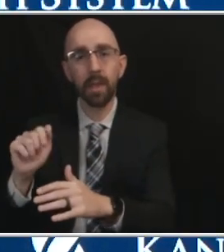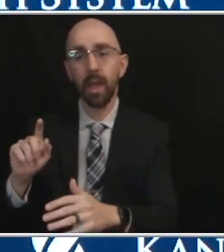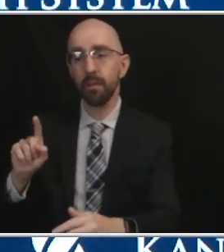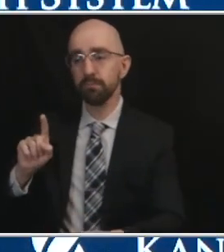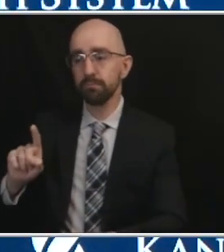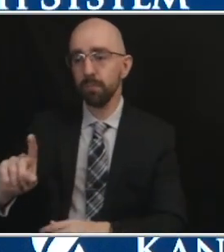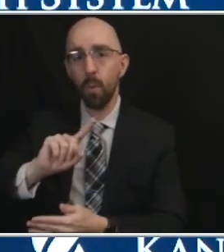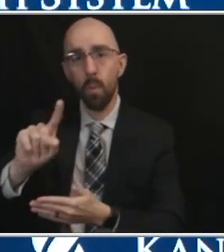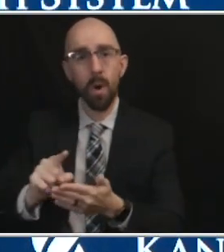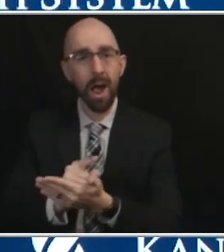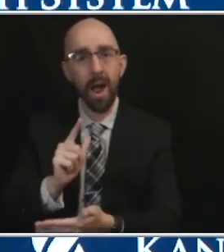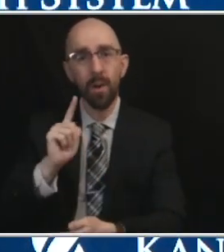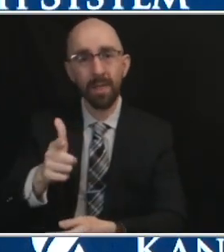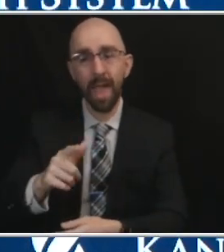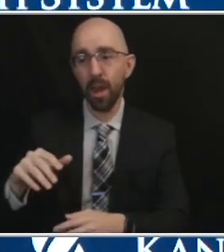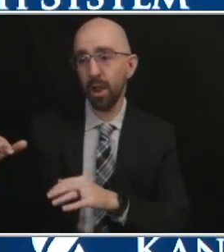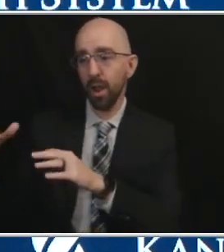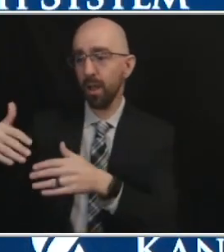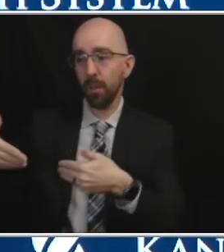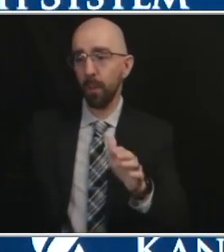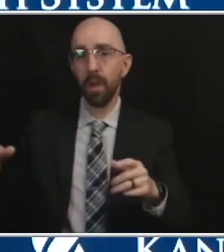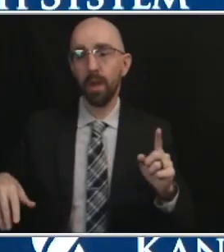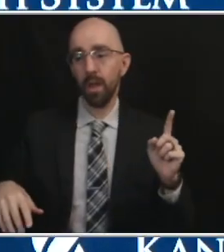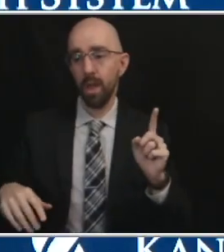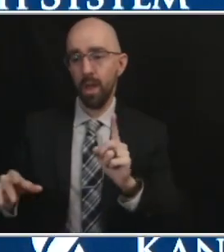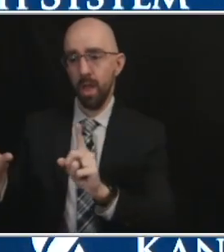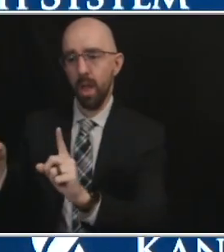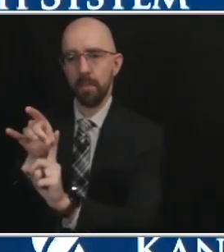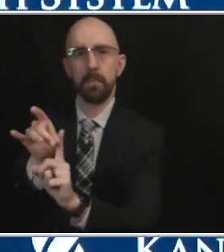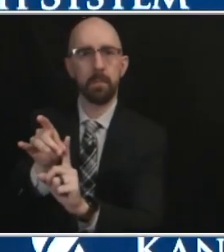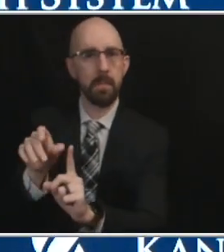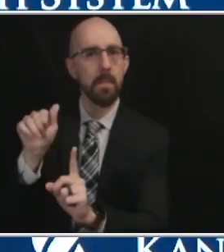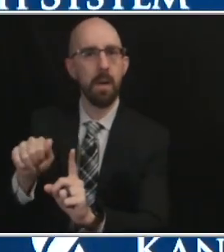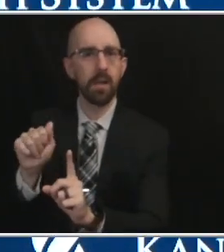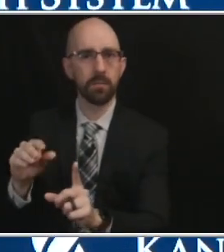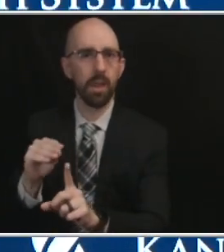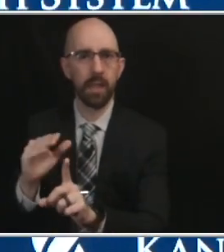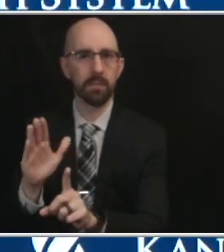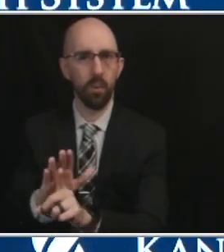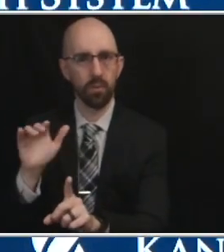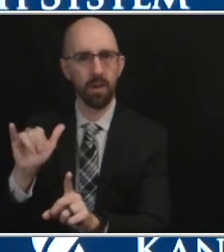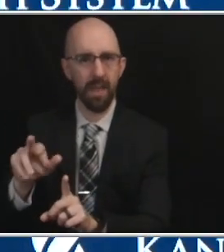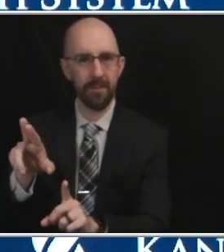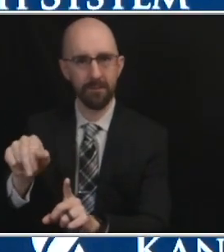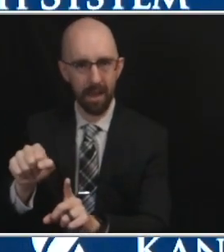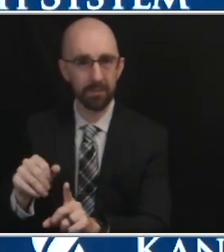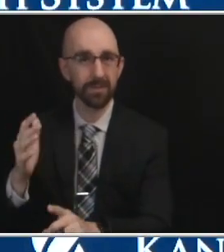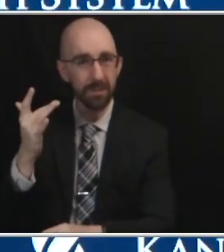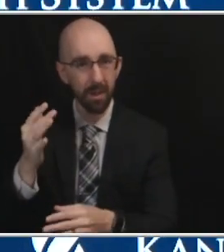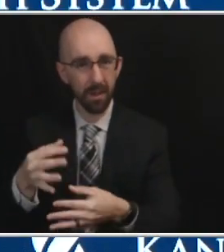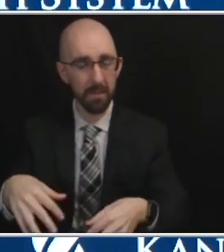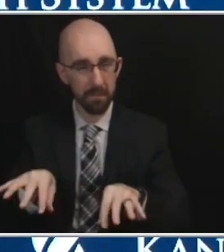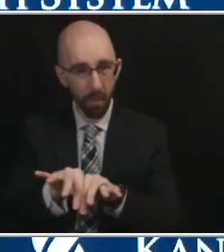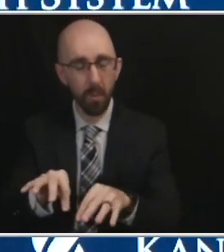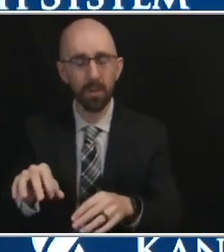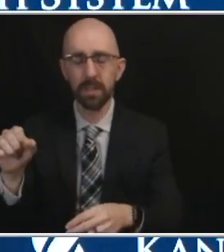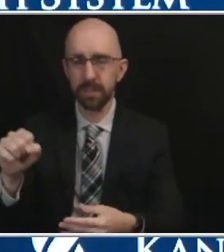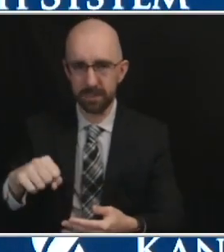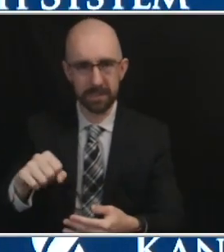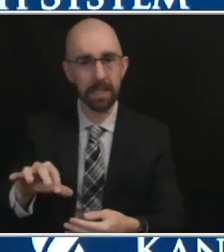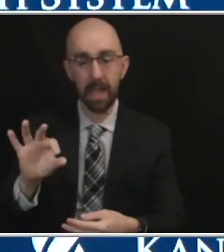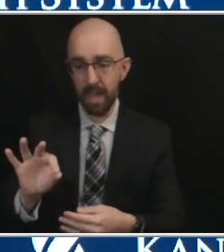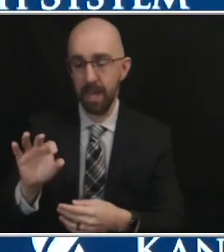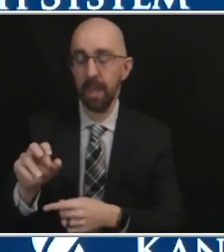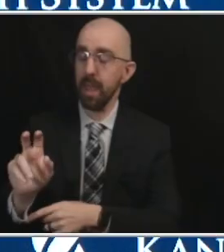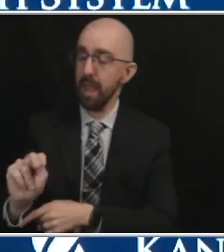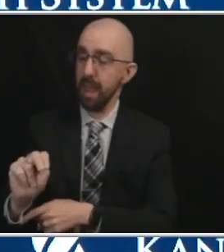and walk through that space and have potential exposure to that virus. So that is why it is important. Yes, N95 masks can